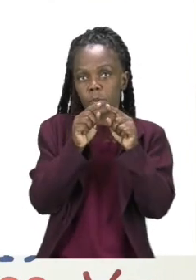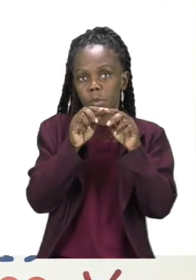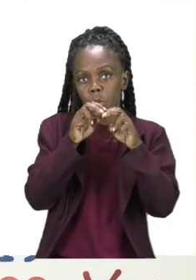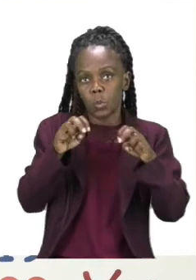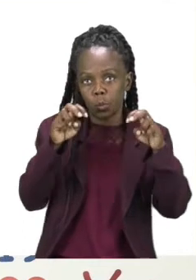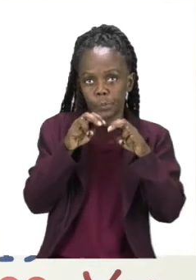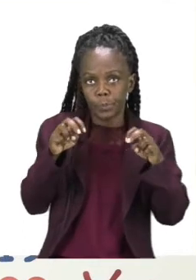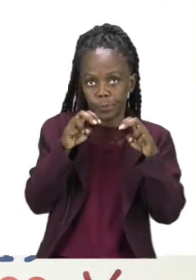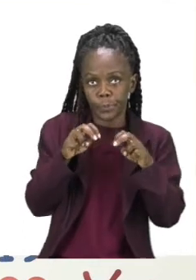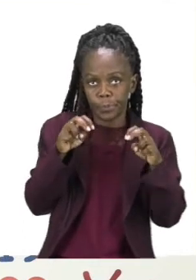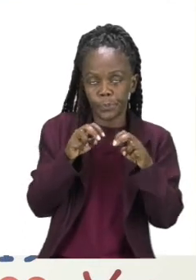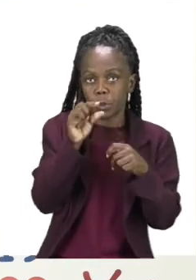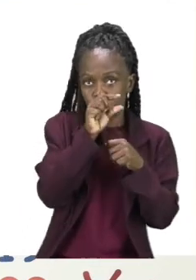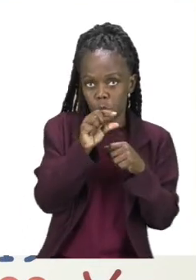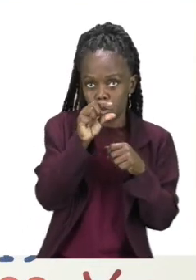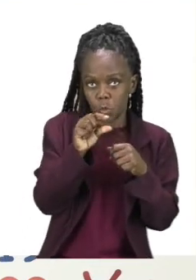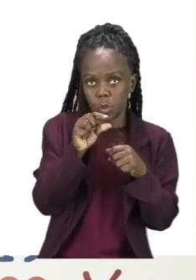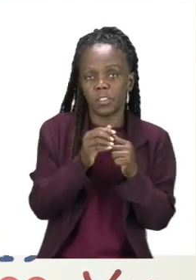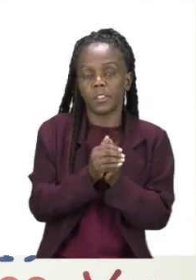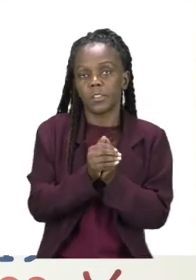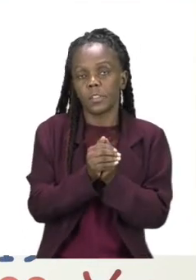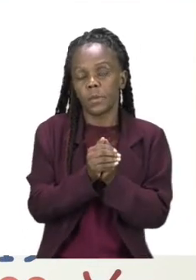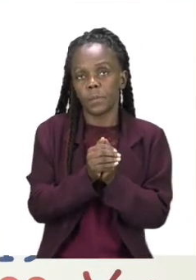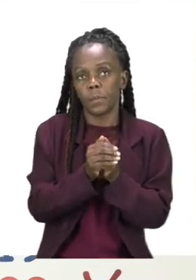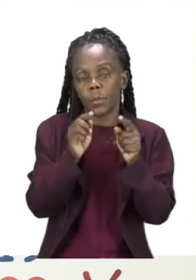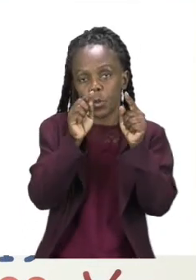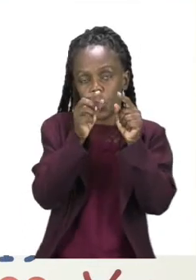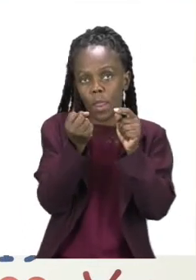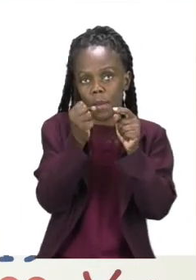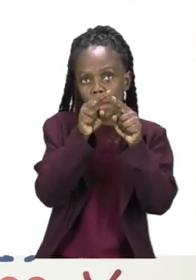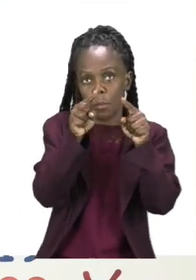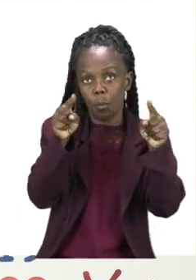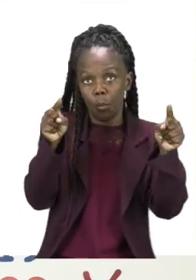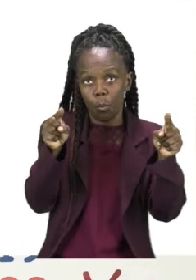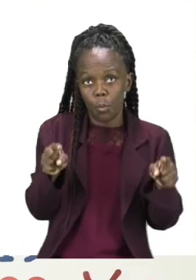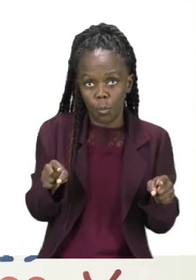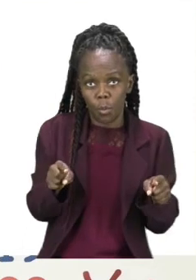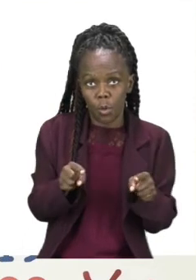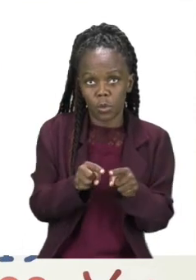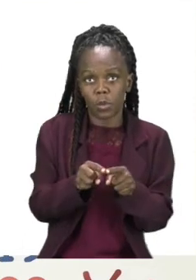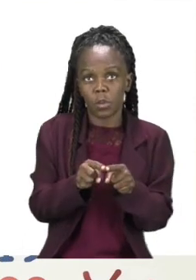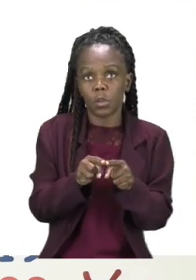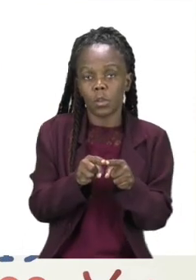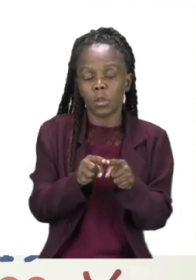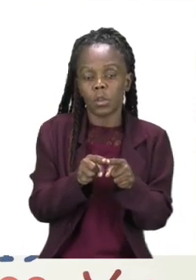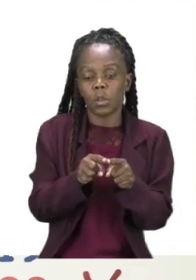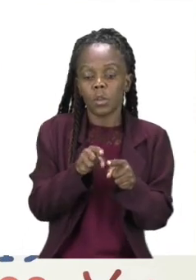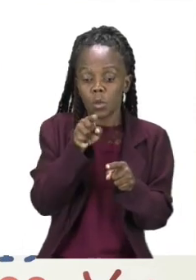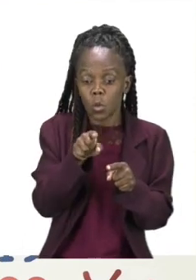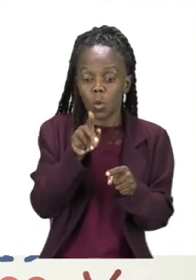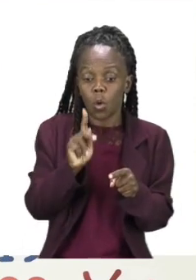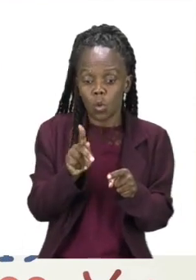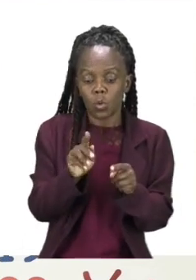each of the words in the box. Now you have your box in your book, so we are going to do